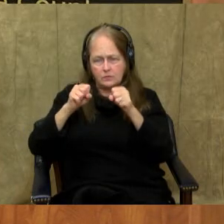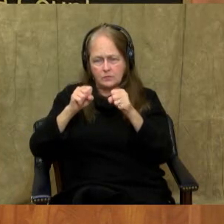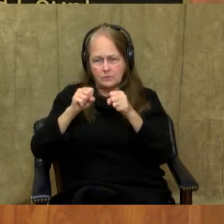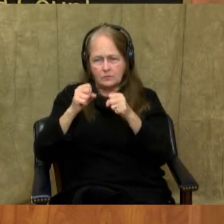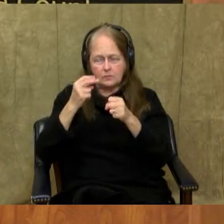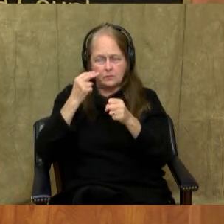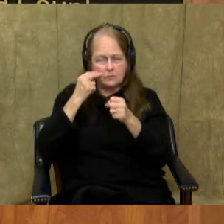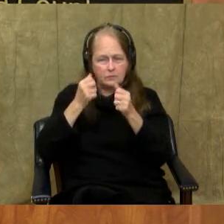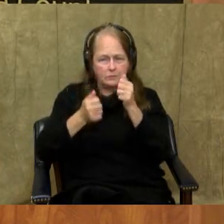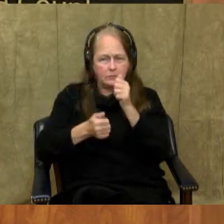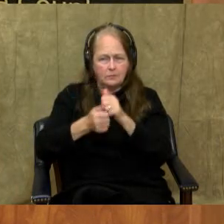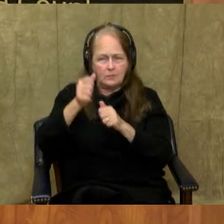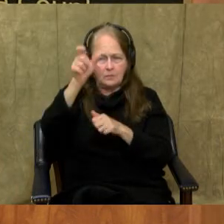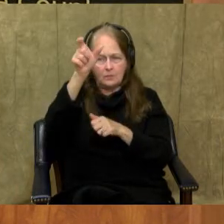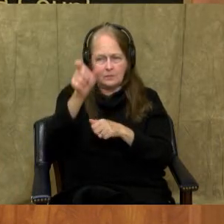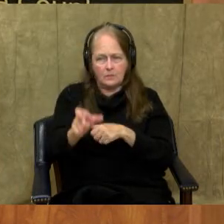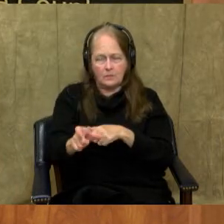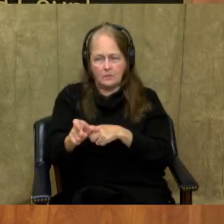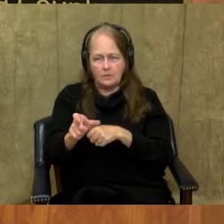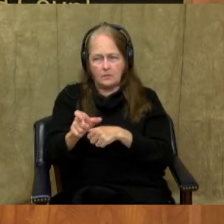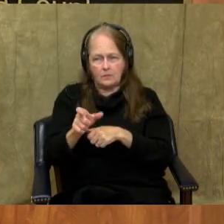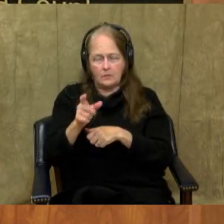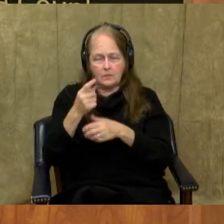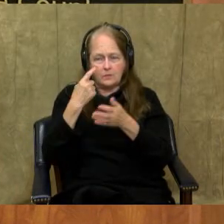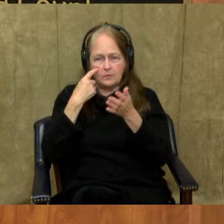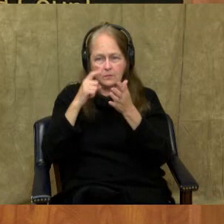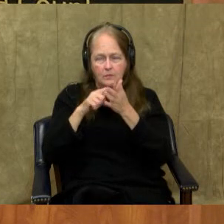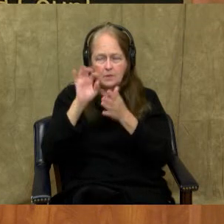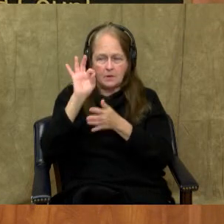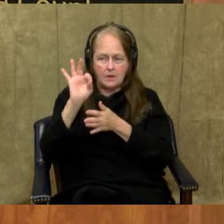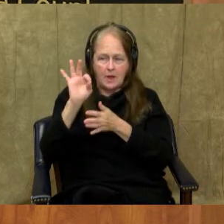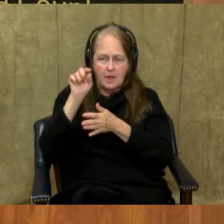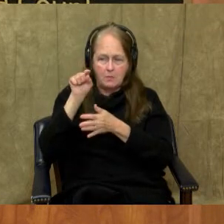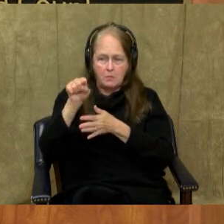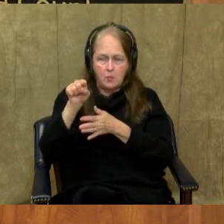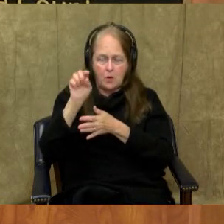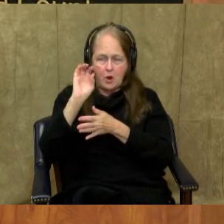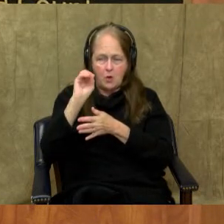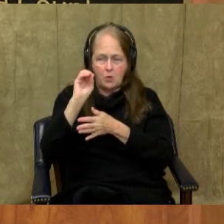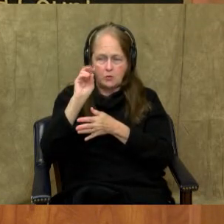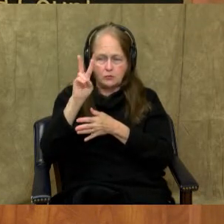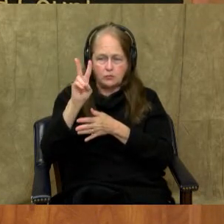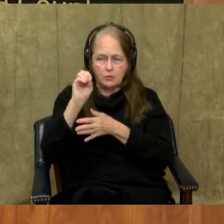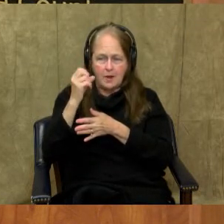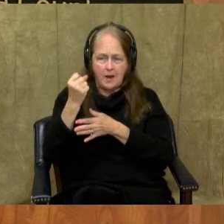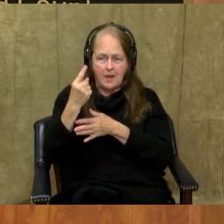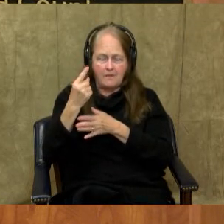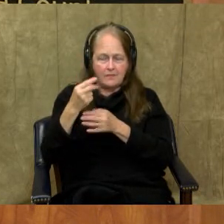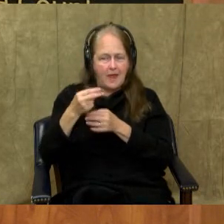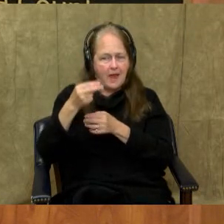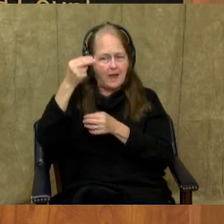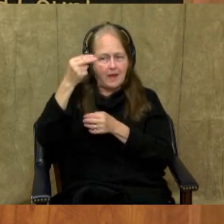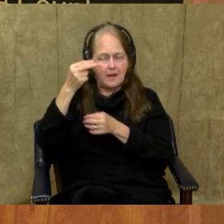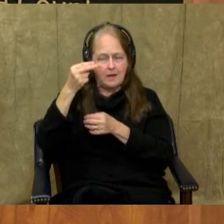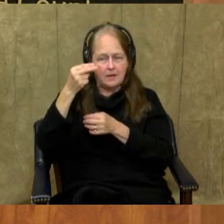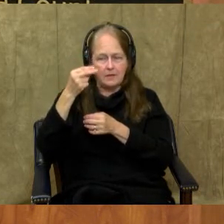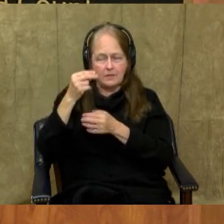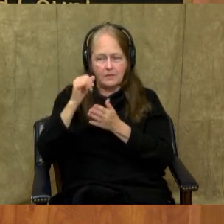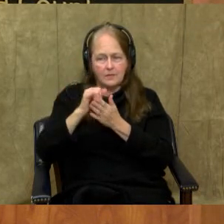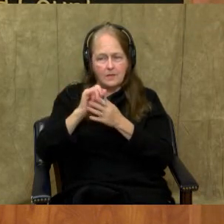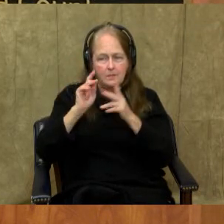one do you see is the highest magnitude? And you should notice that the 9.0 in 2011 was the highest, and the